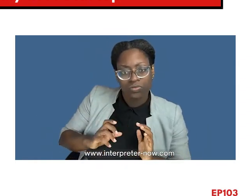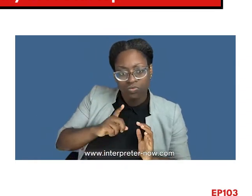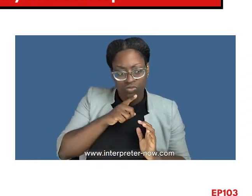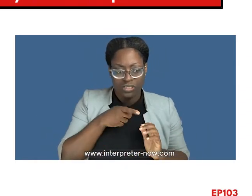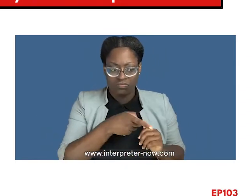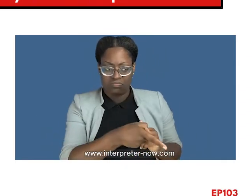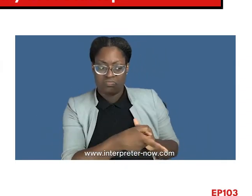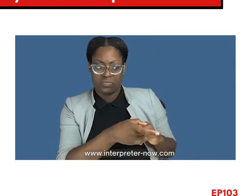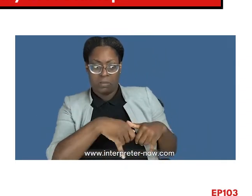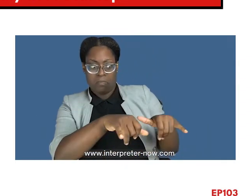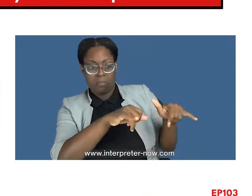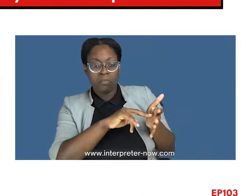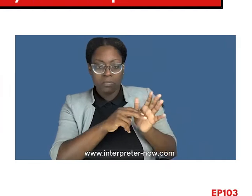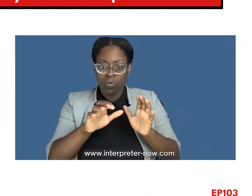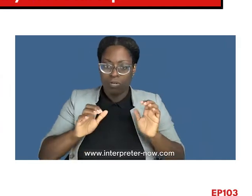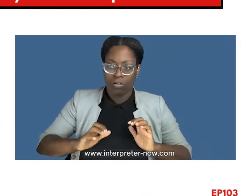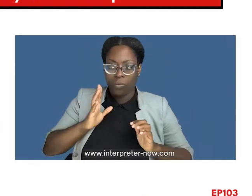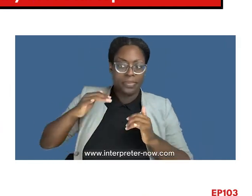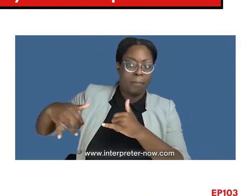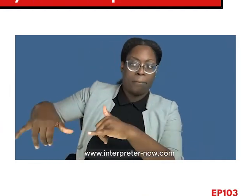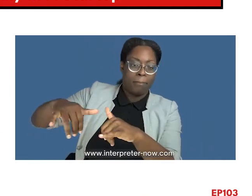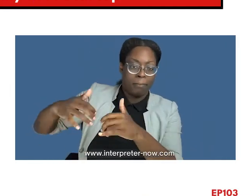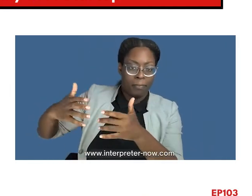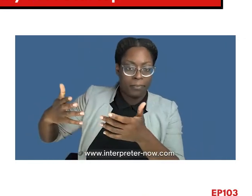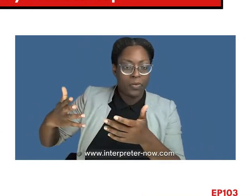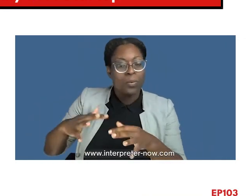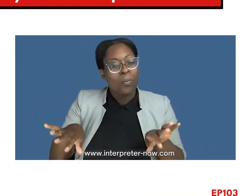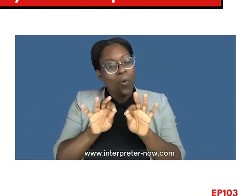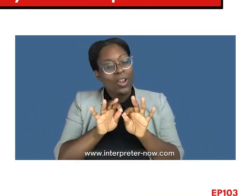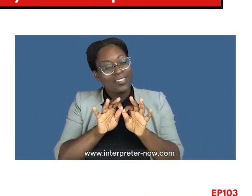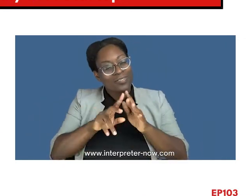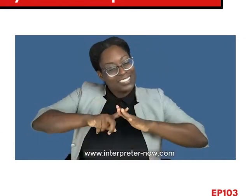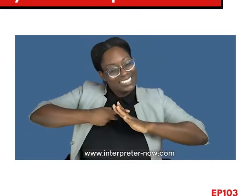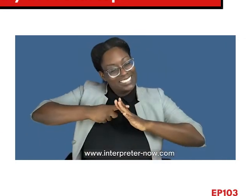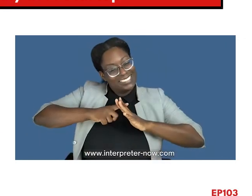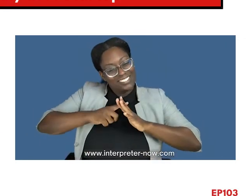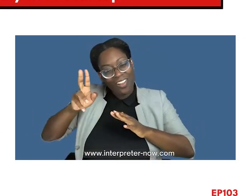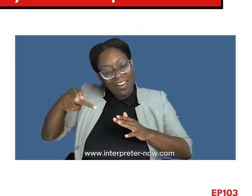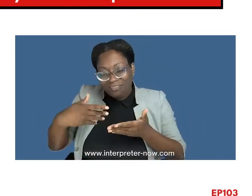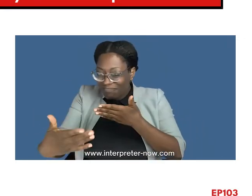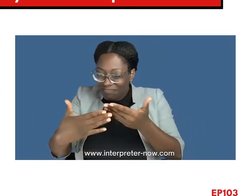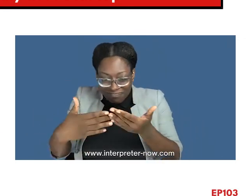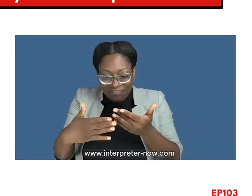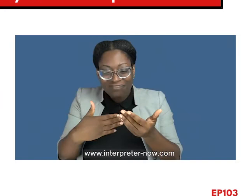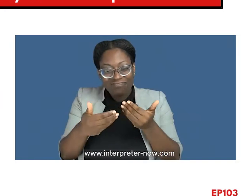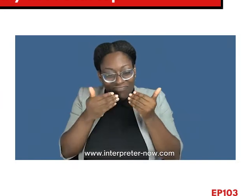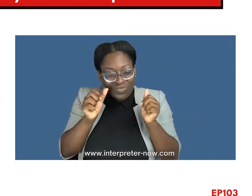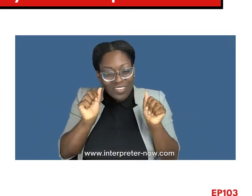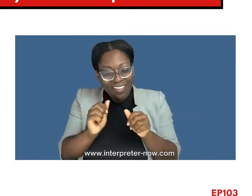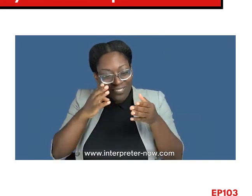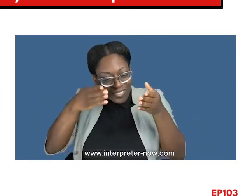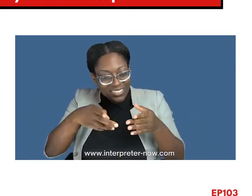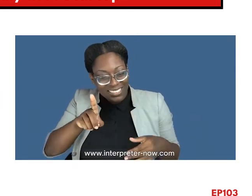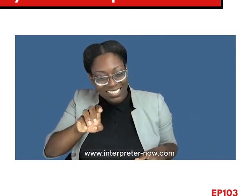innovative product that's really going to work for the customers and the users that you are designing